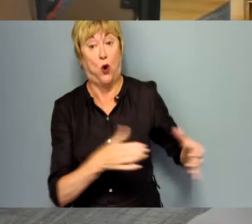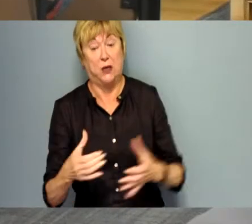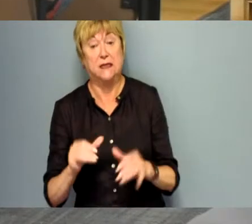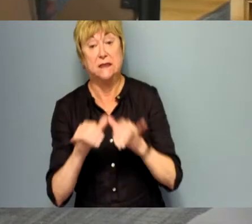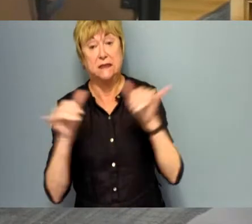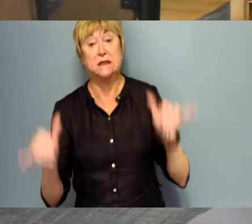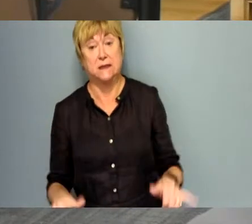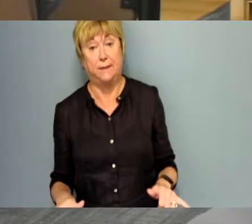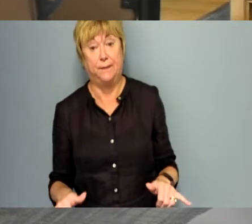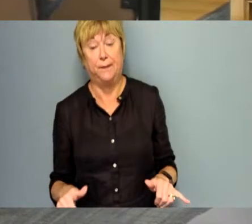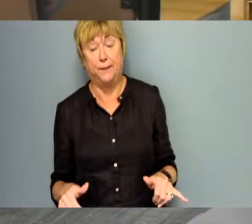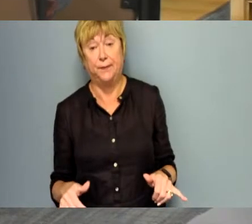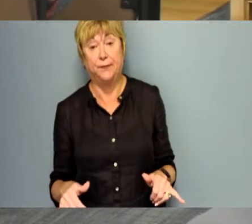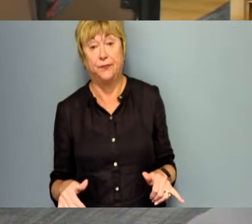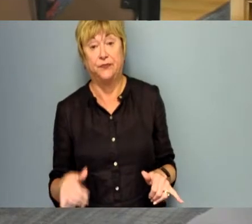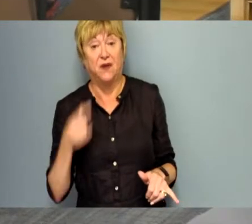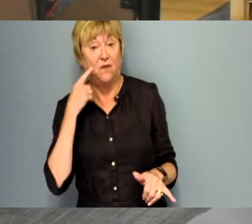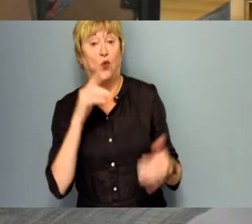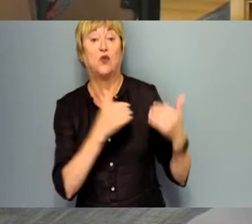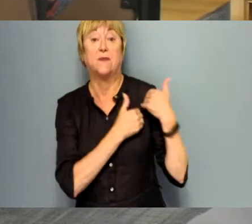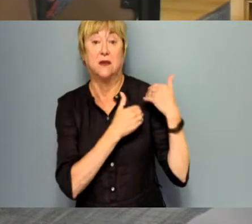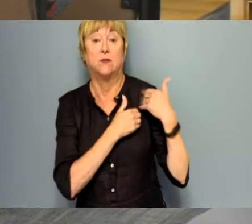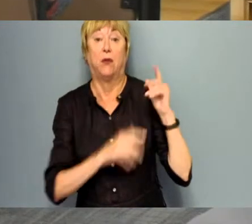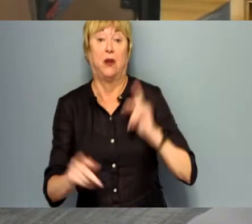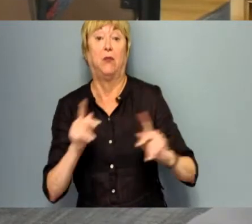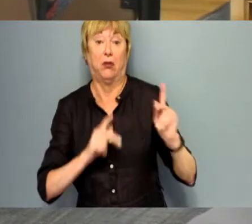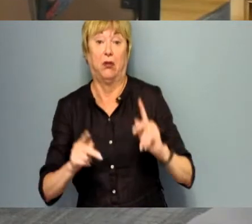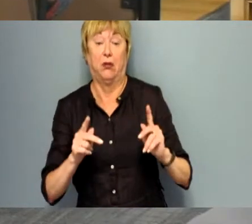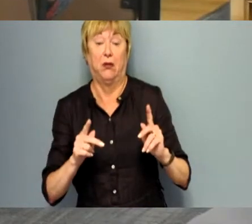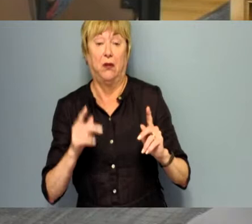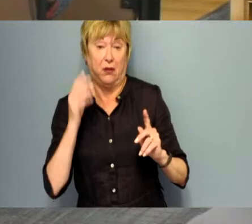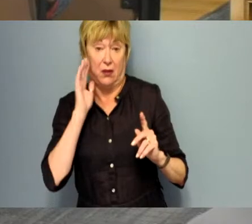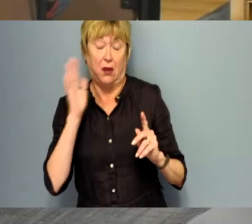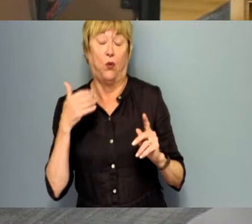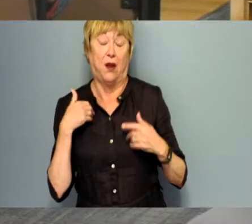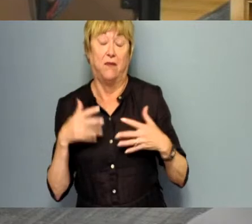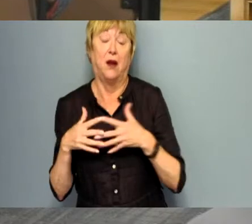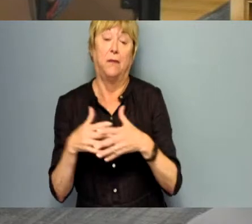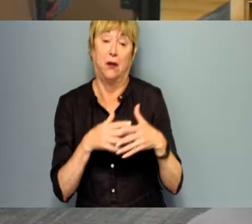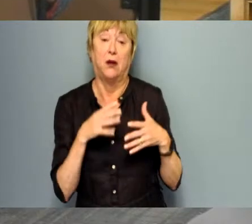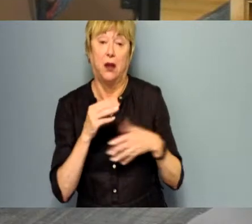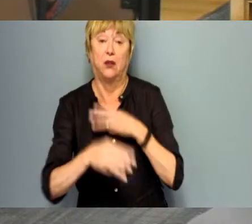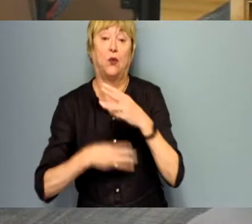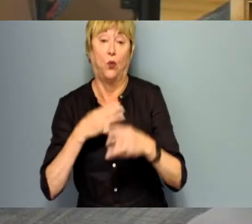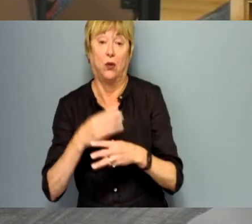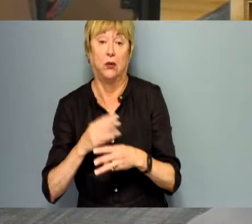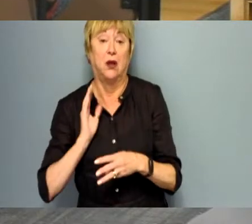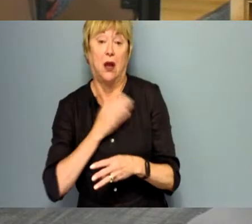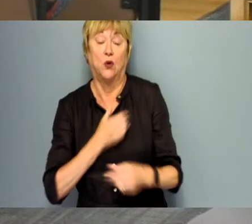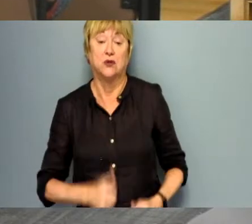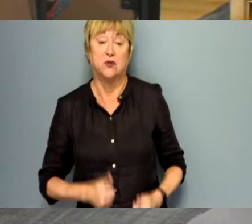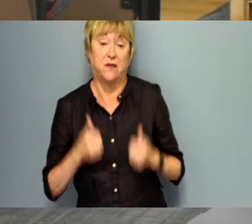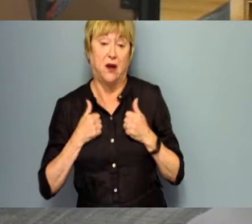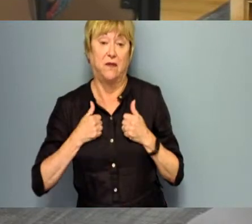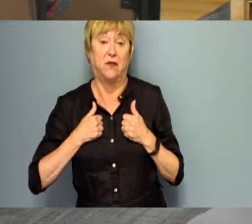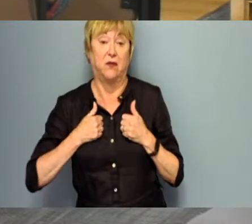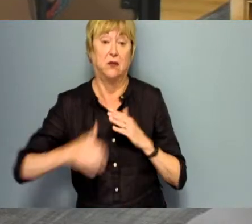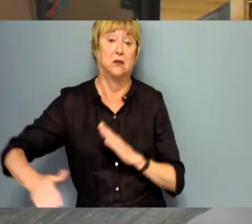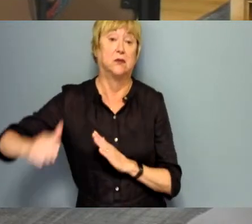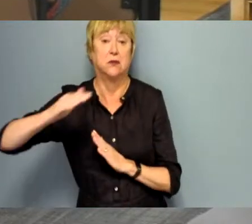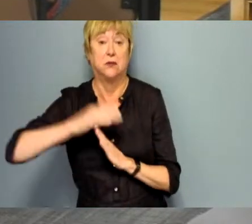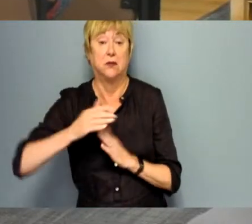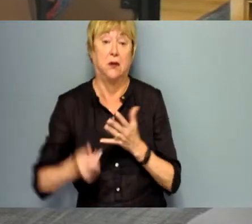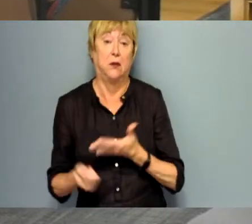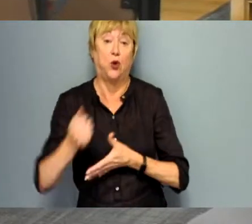bipartisan system of responsible people that will put America and the world and our survival first. And not, war isn't